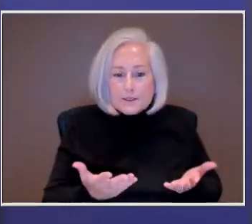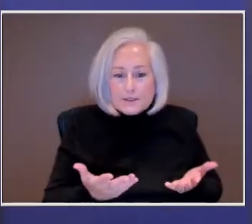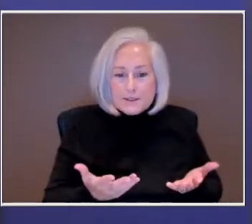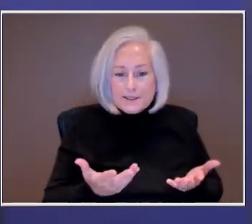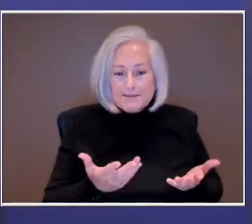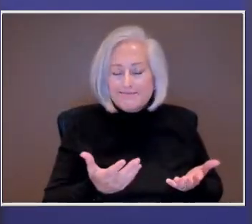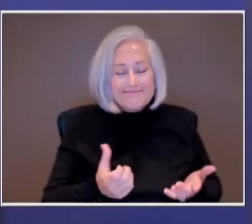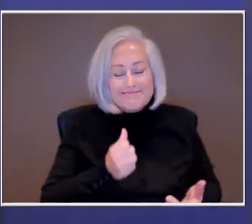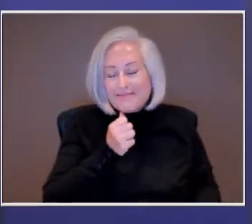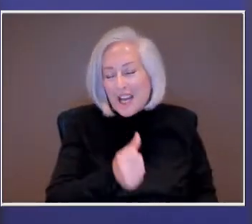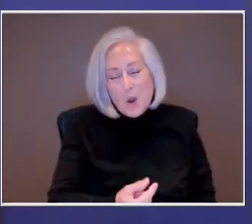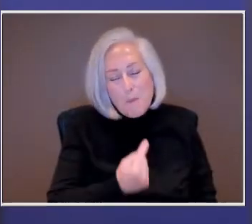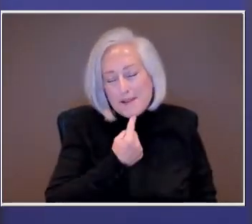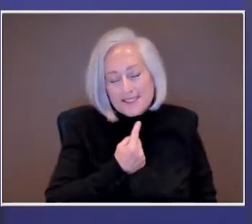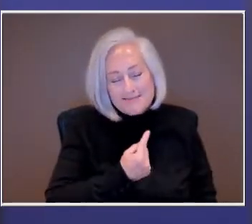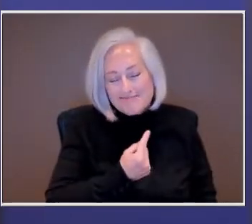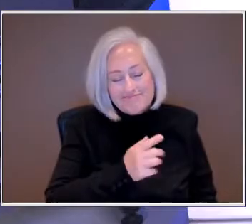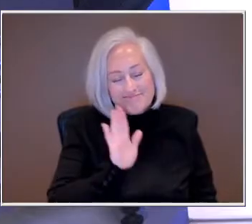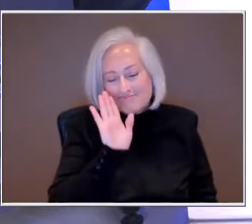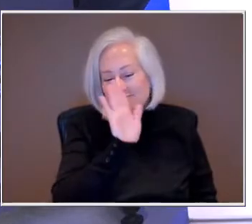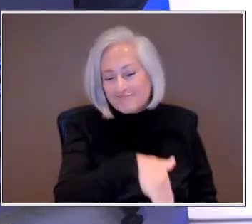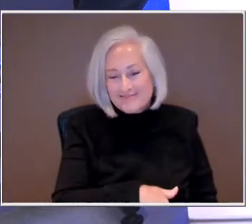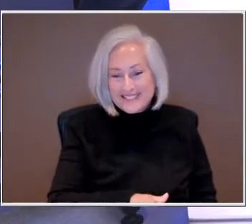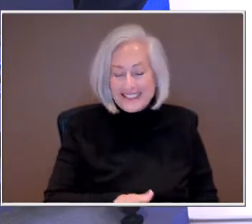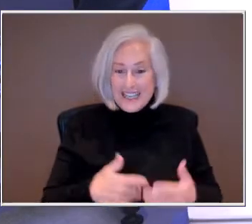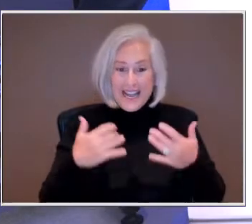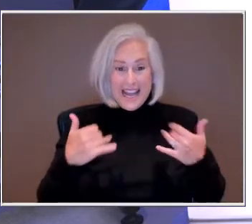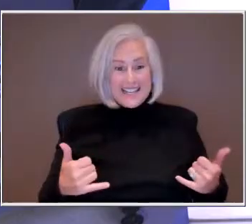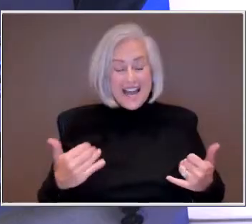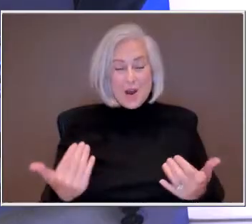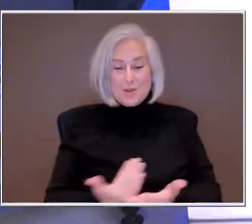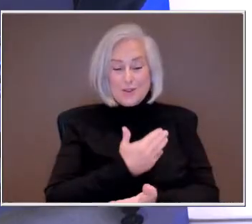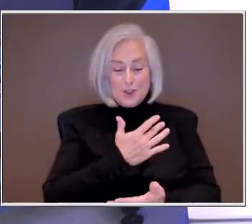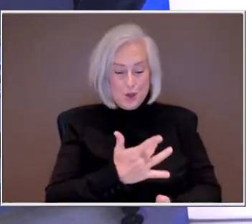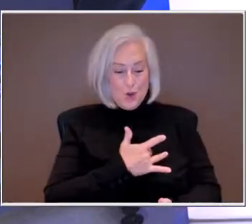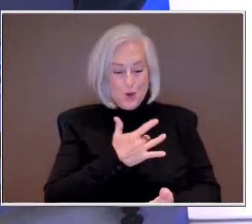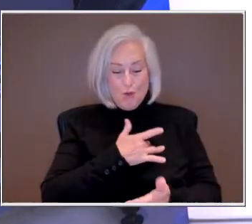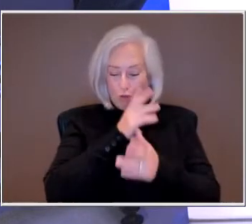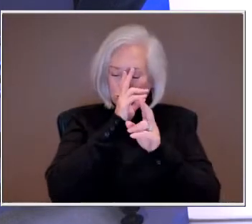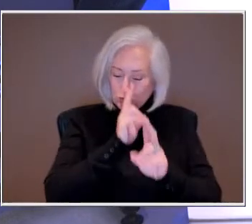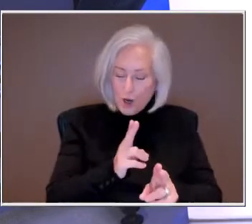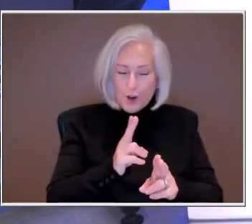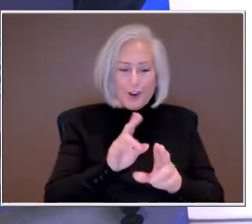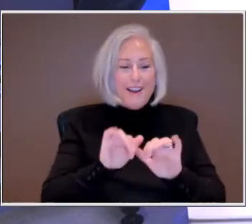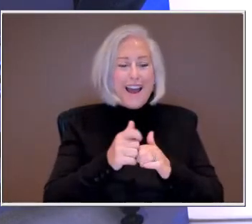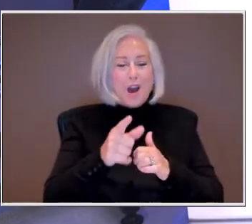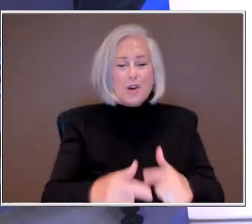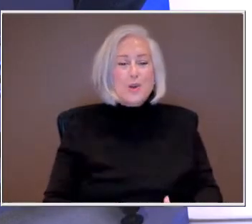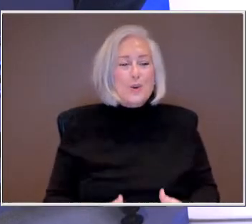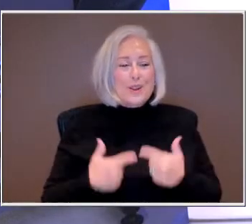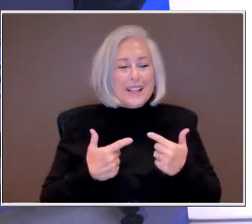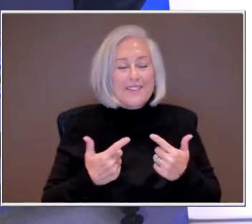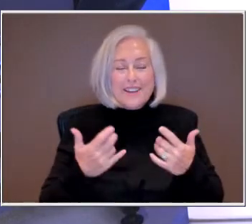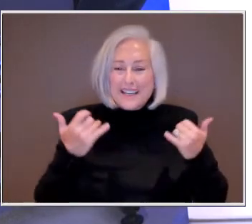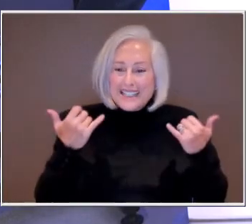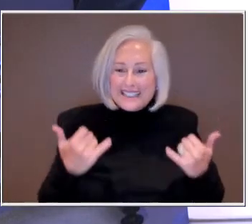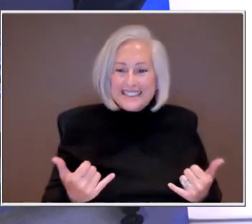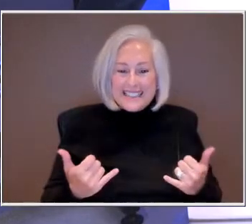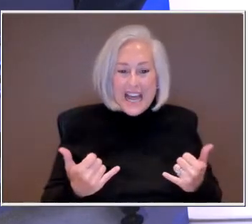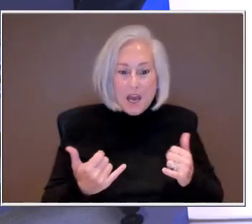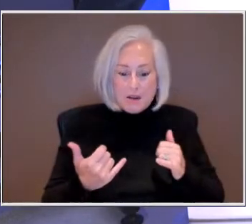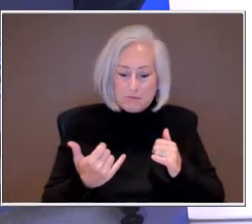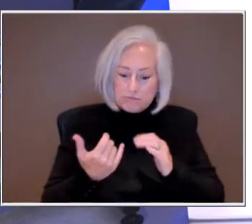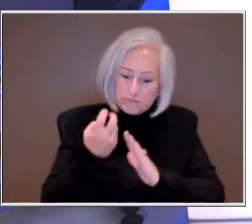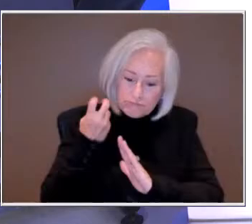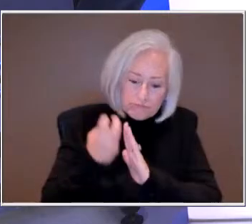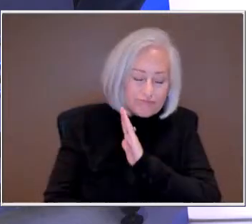all. Right. Yeah. So. And you're doing your new heart honor by the way you're living, and we're going to dive way more deeply into